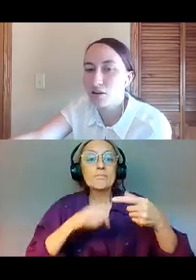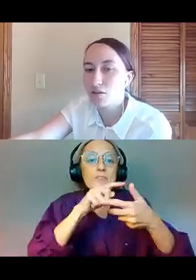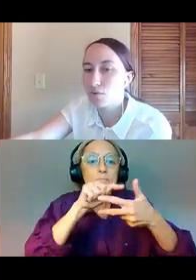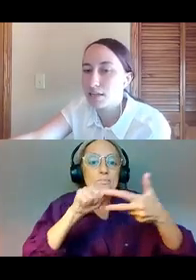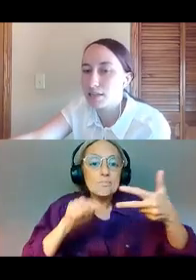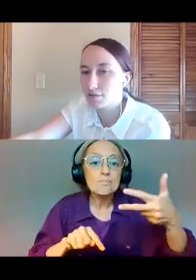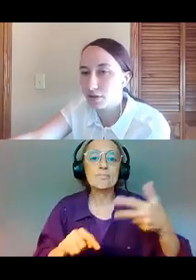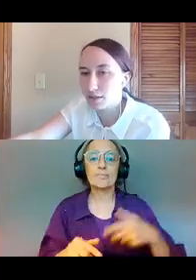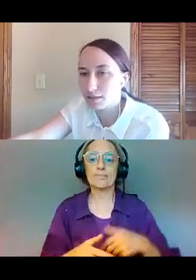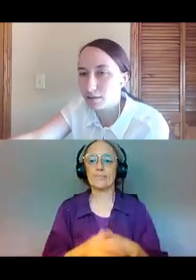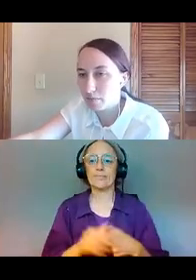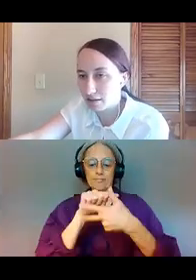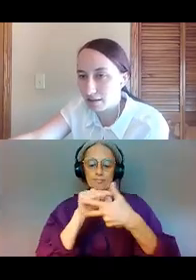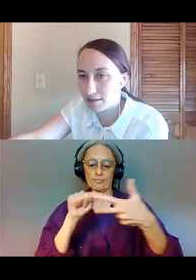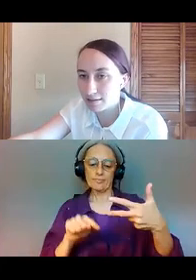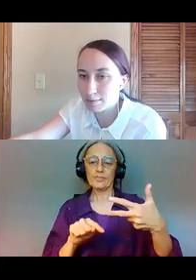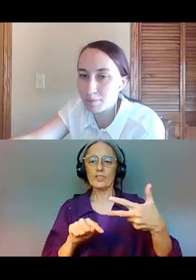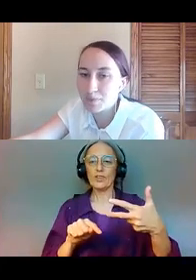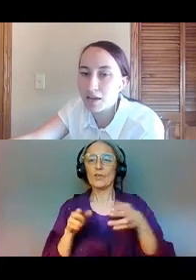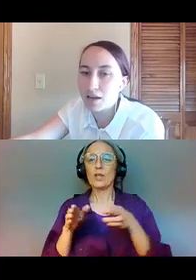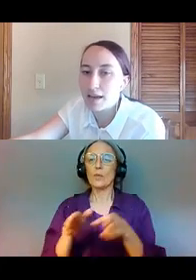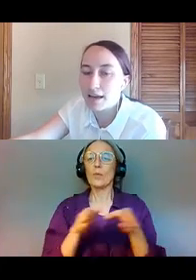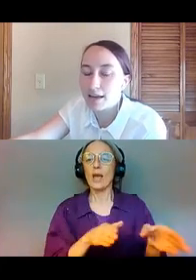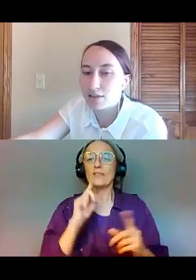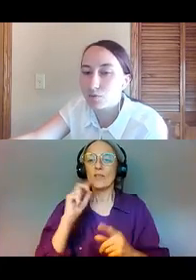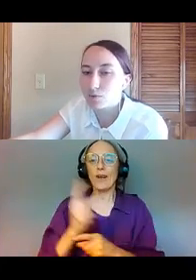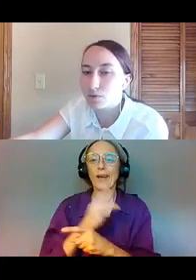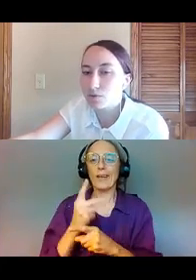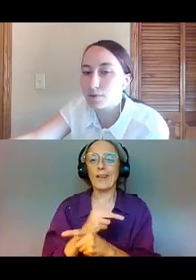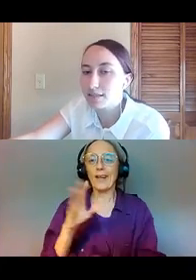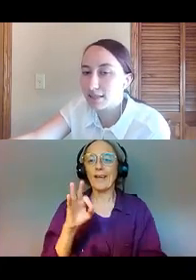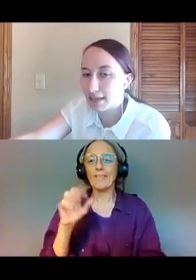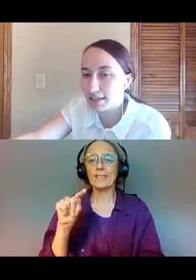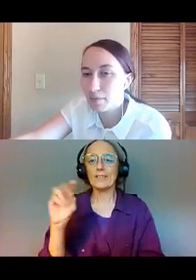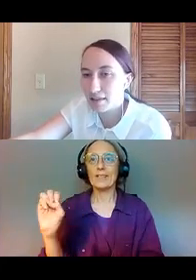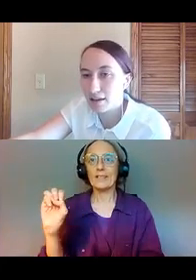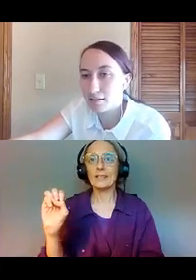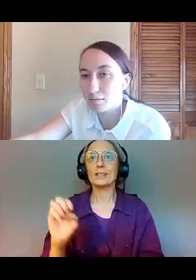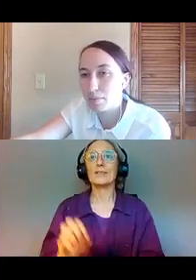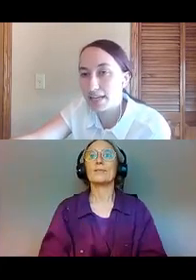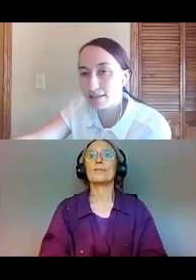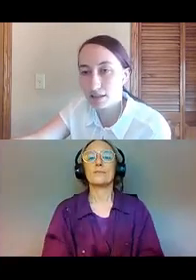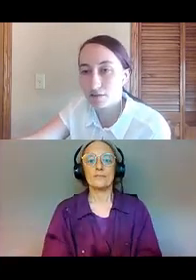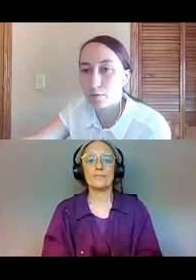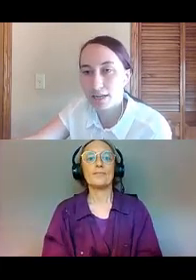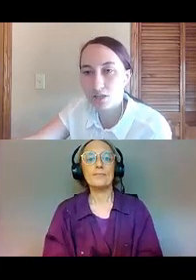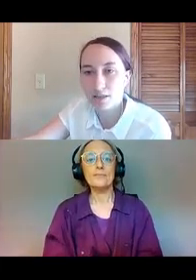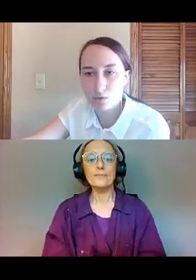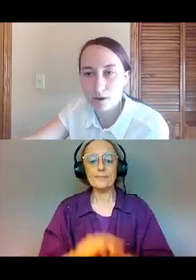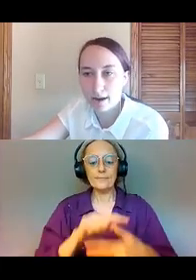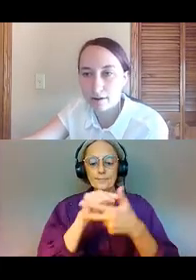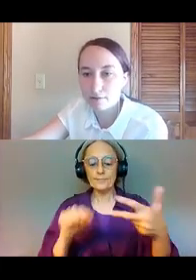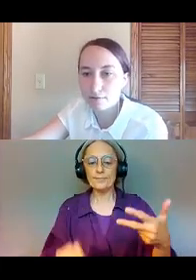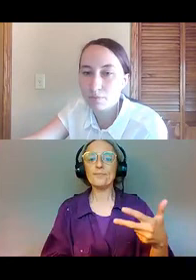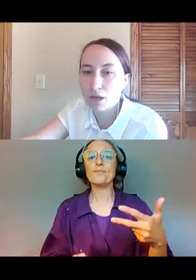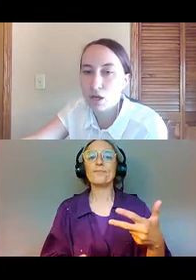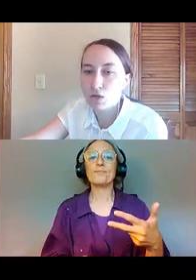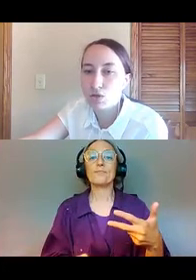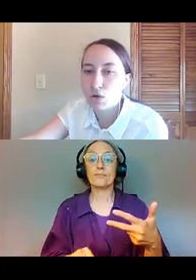these 3 different methods. And you will select the method based on the information that you